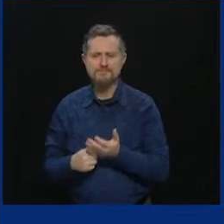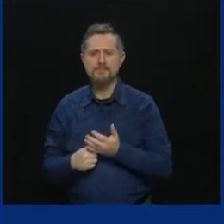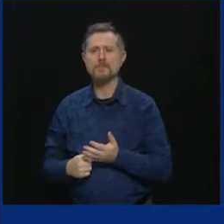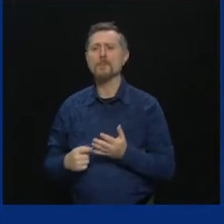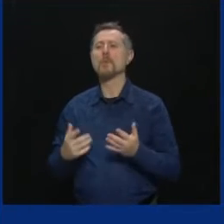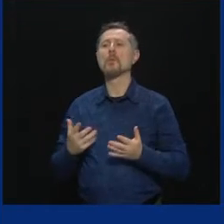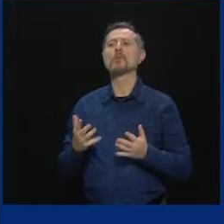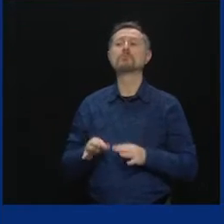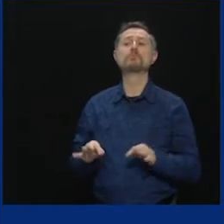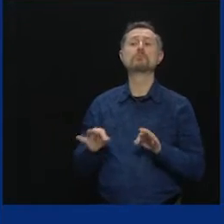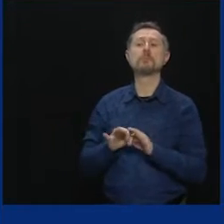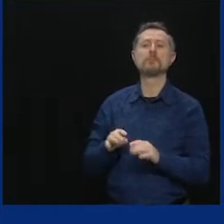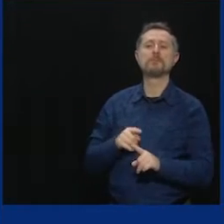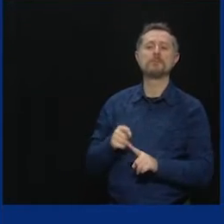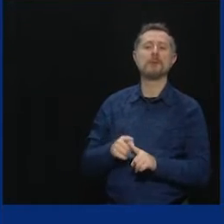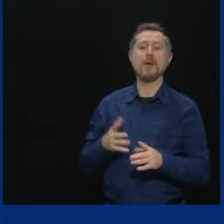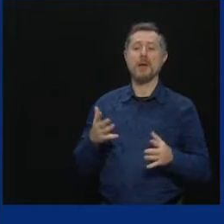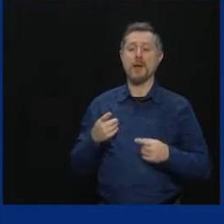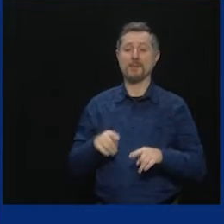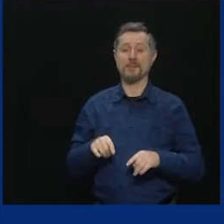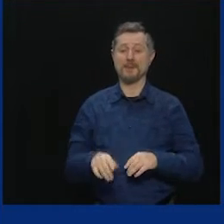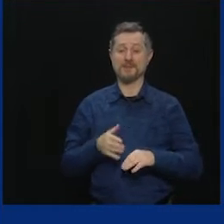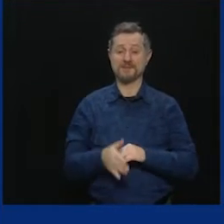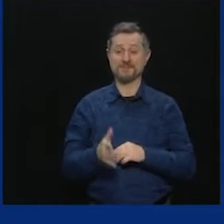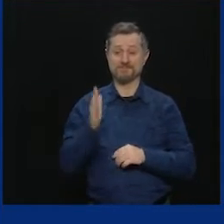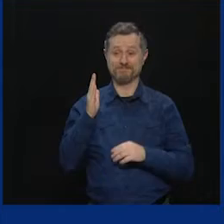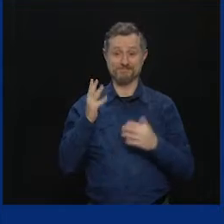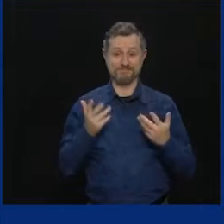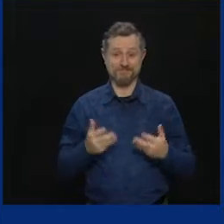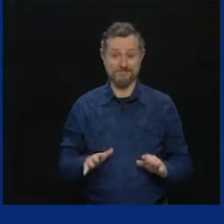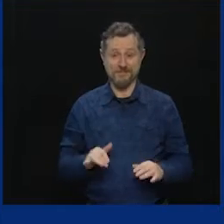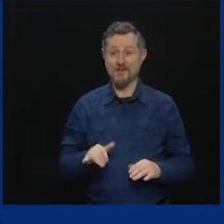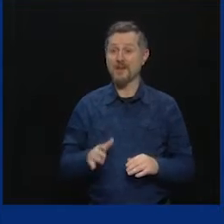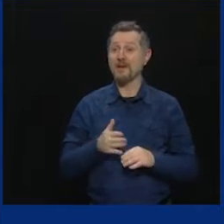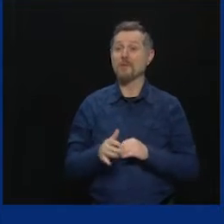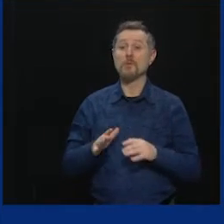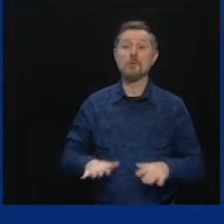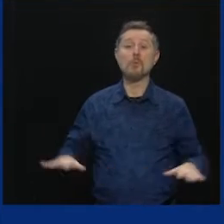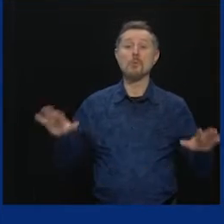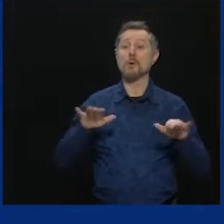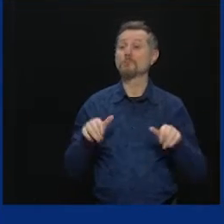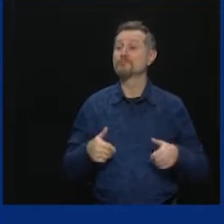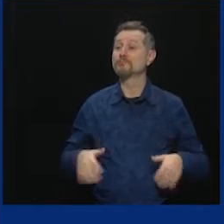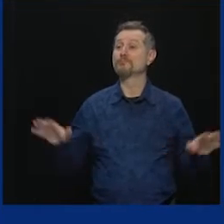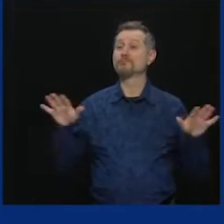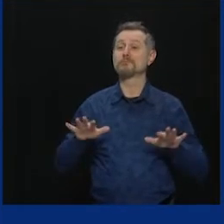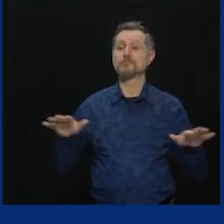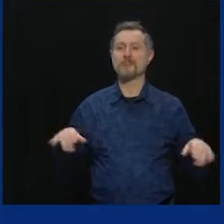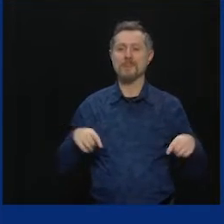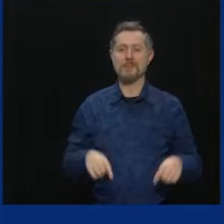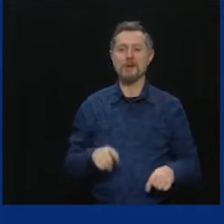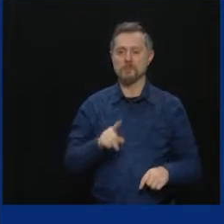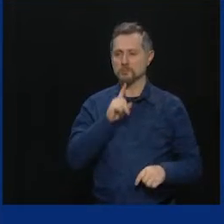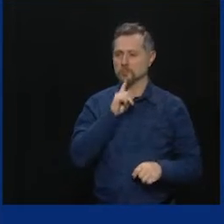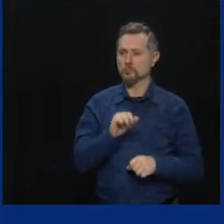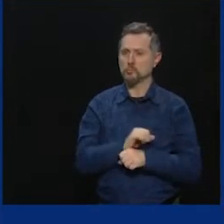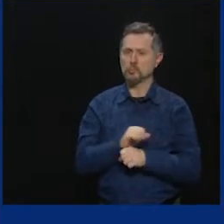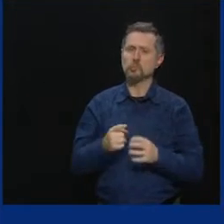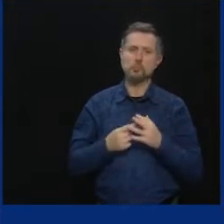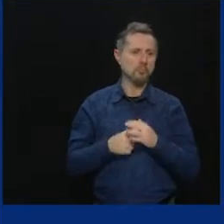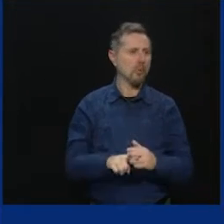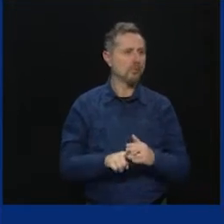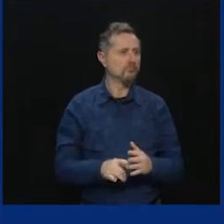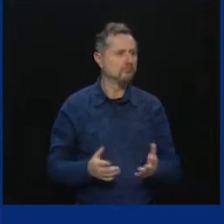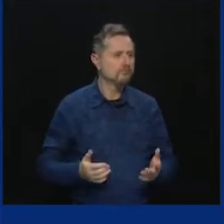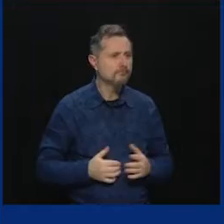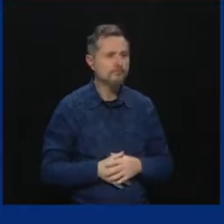do after this press conference. What do we do when nobody's looking? Because that's when the real work gets done. I had the War